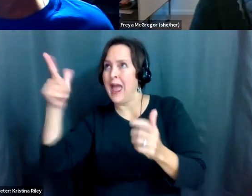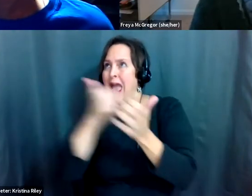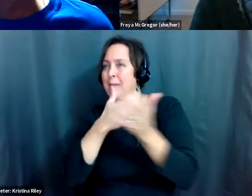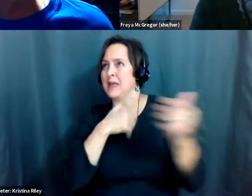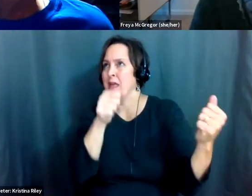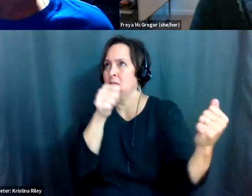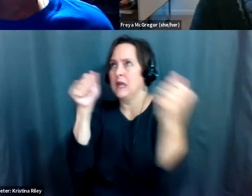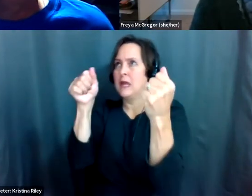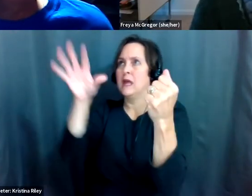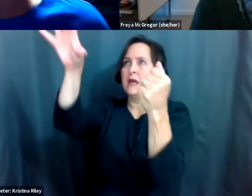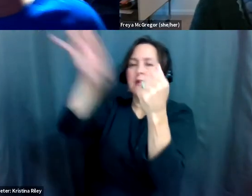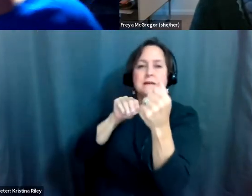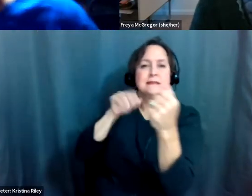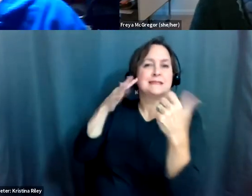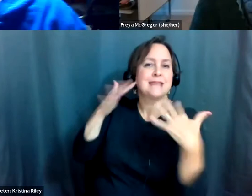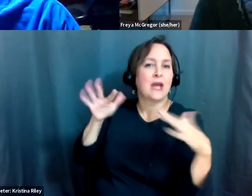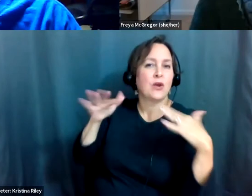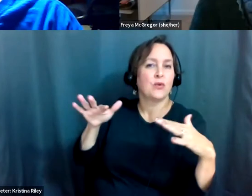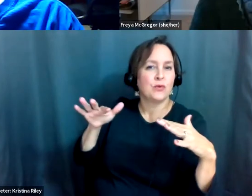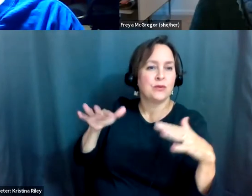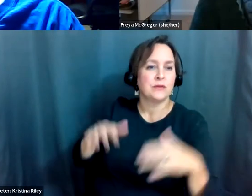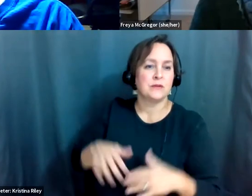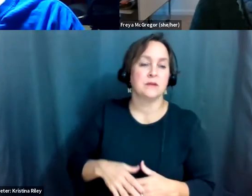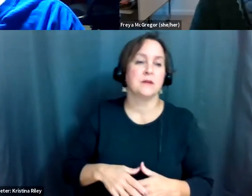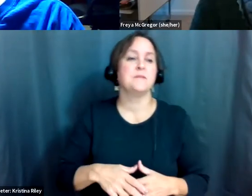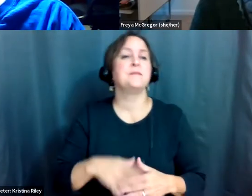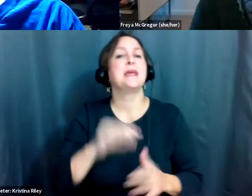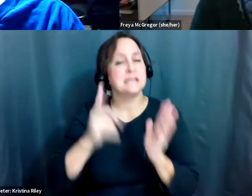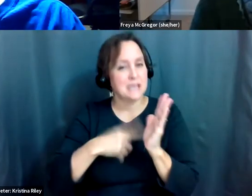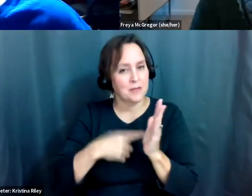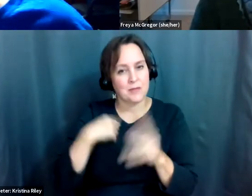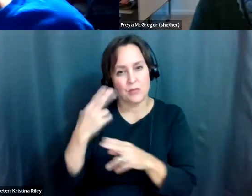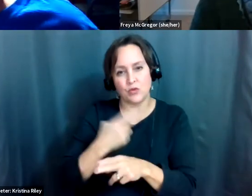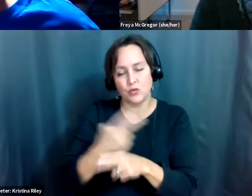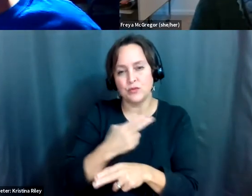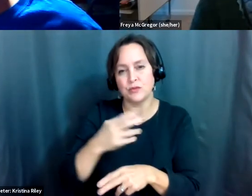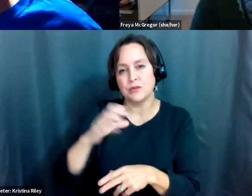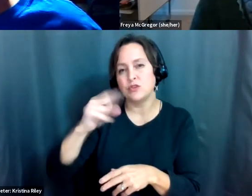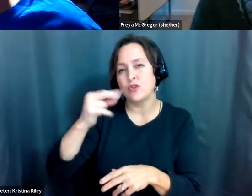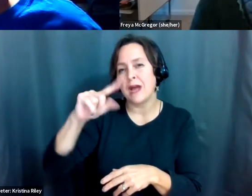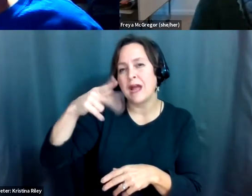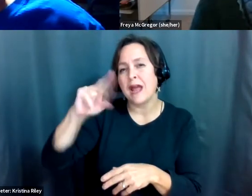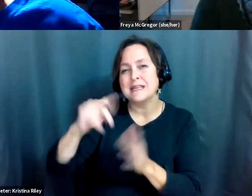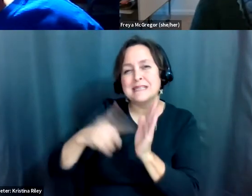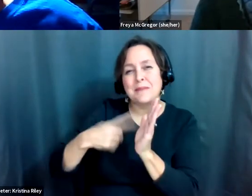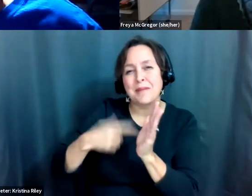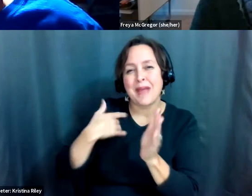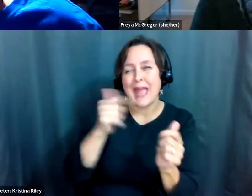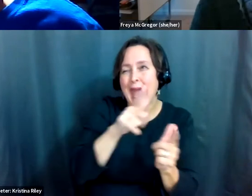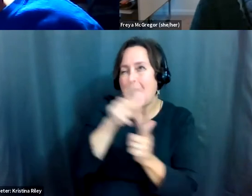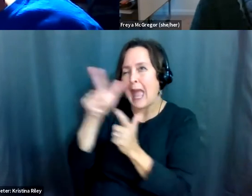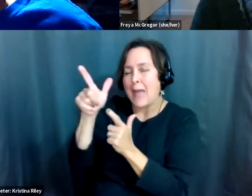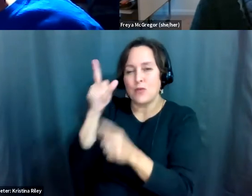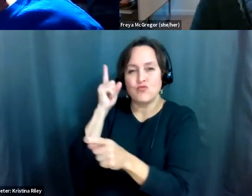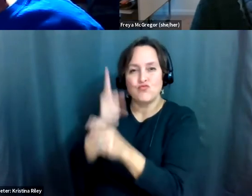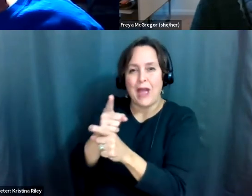microphone right to it. Uh, I also use a shotgun mic at times, which is also dependent on being able to aim it right at what